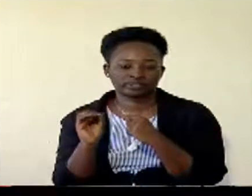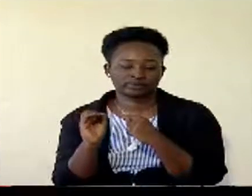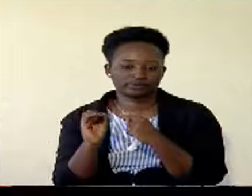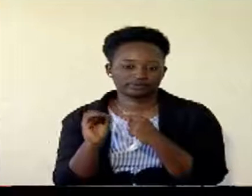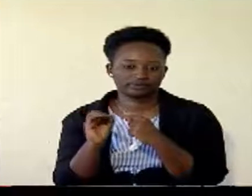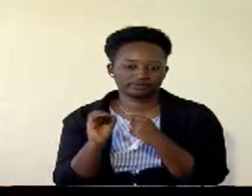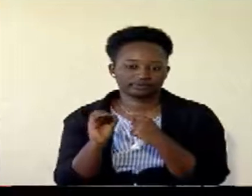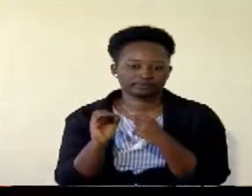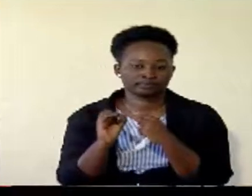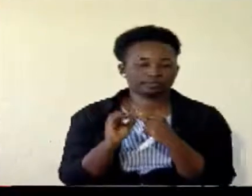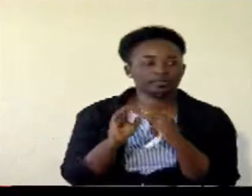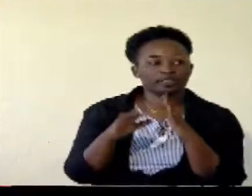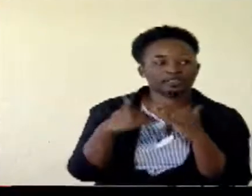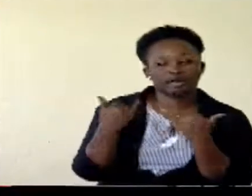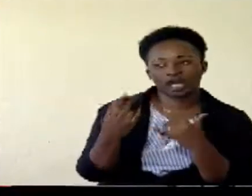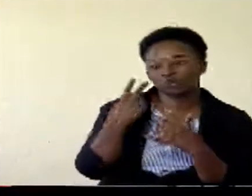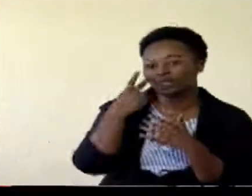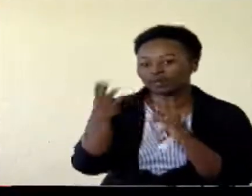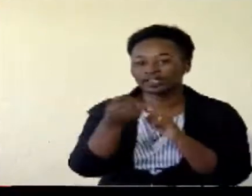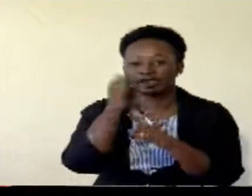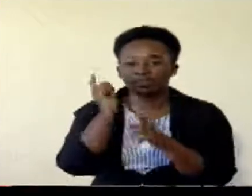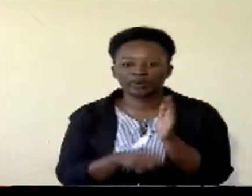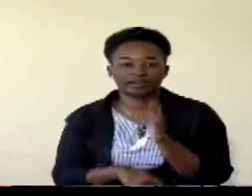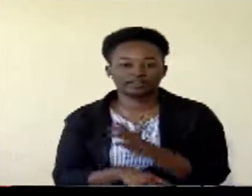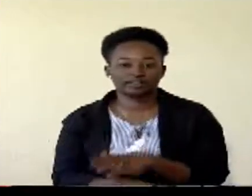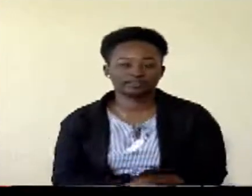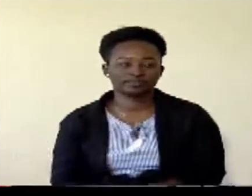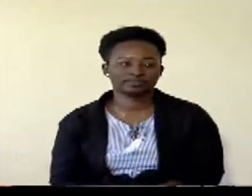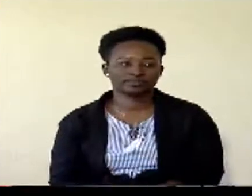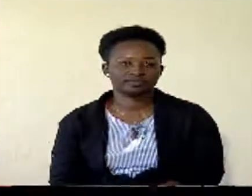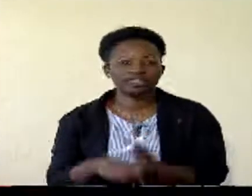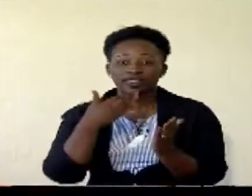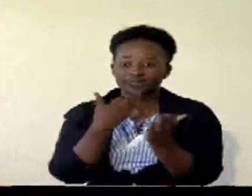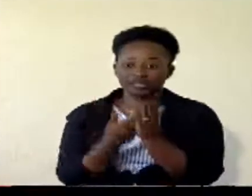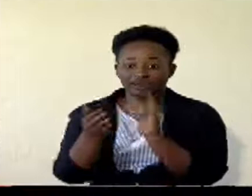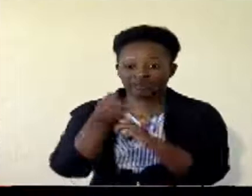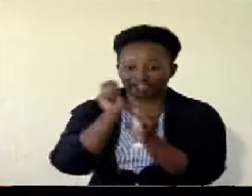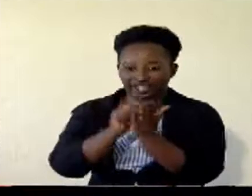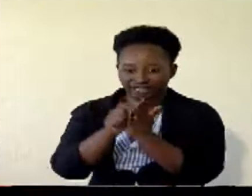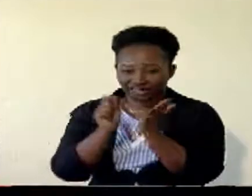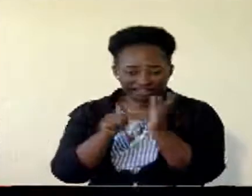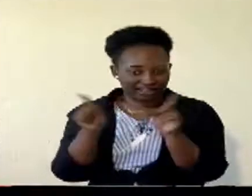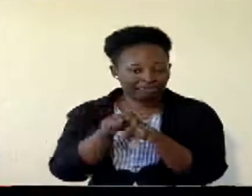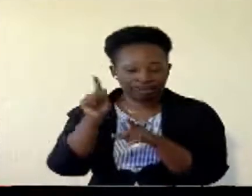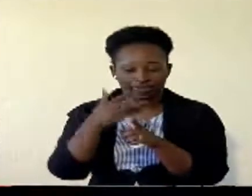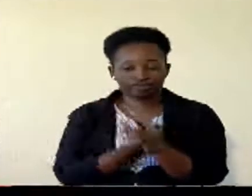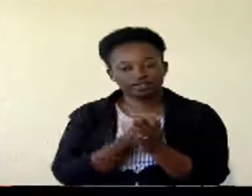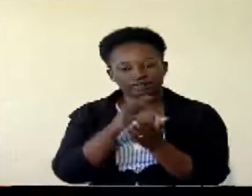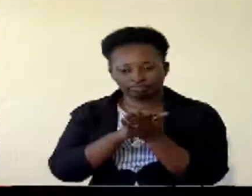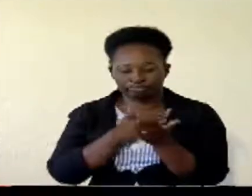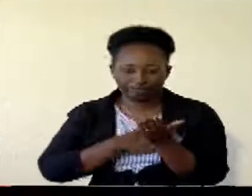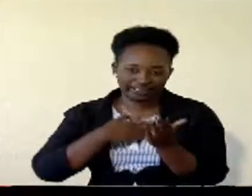second. So let us see what we get. Remember, I told you to get your calculator, so you have your calculator. Press along with me.